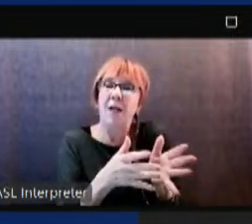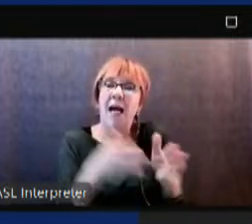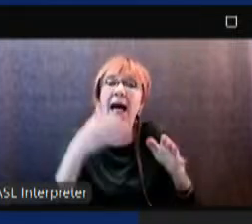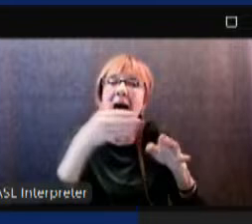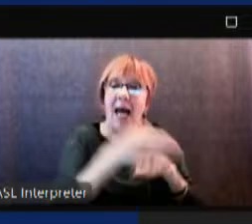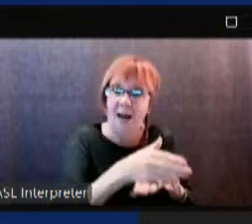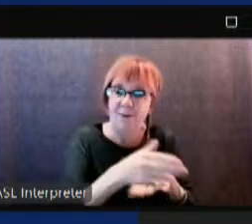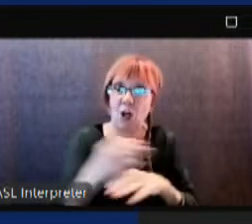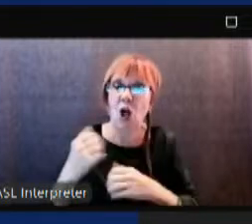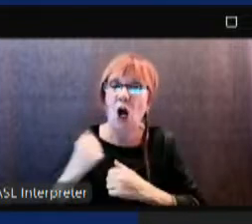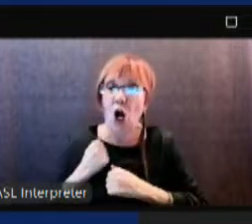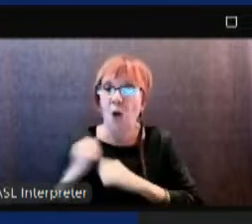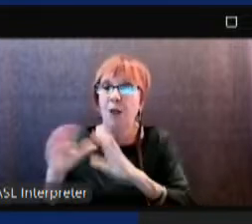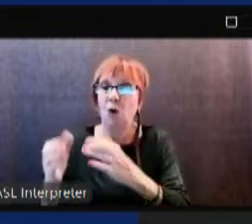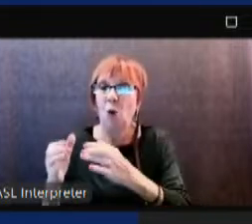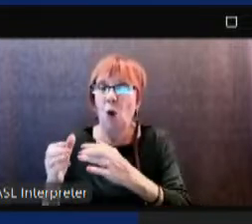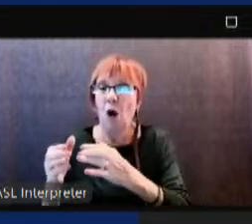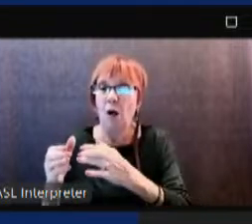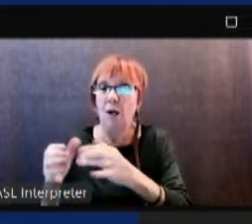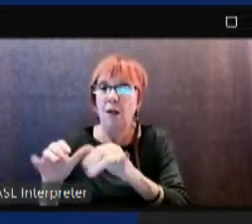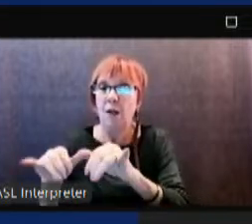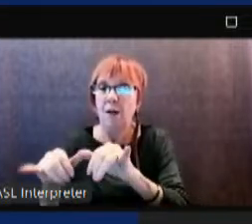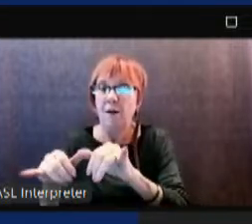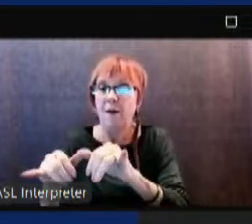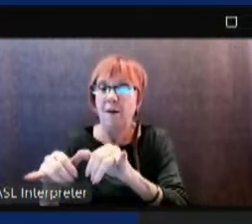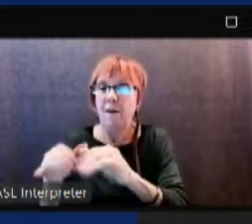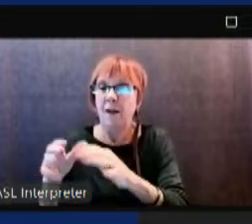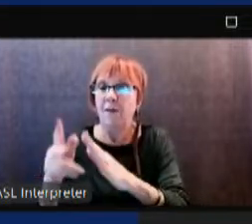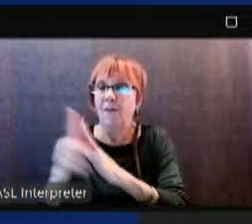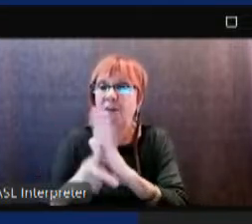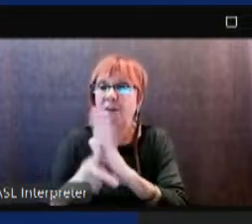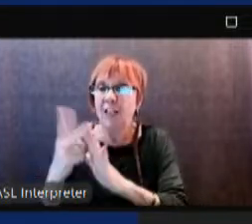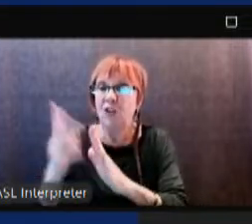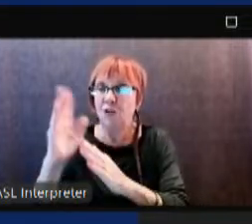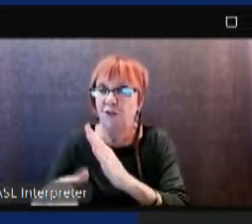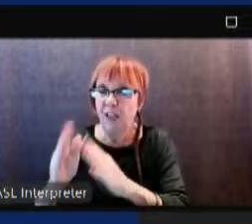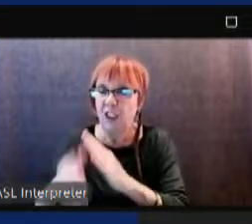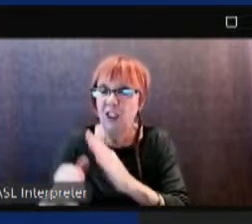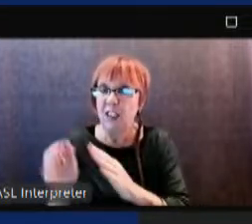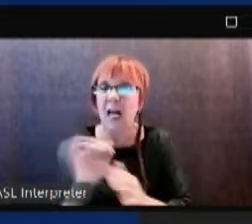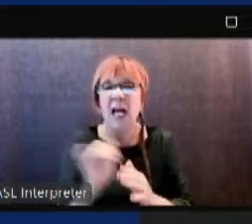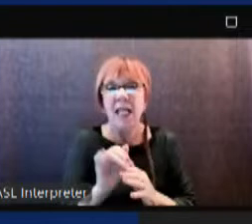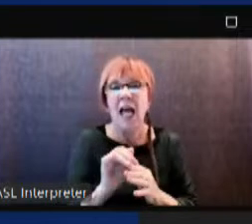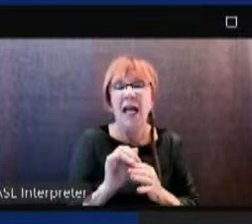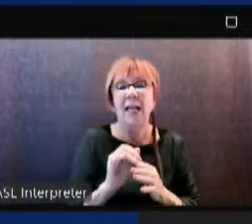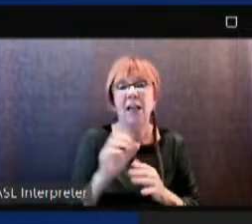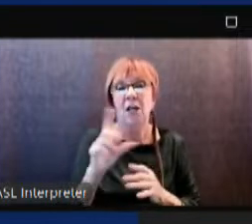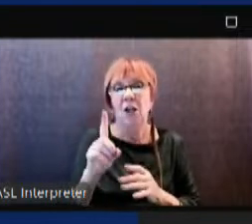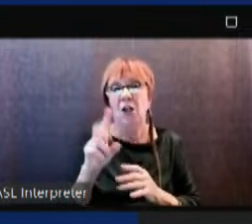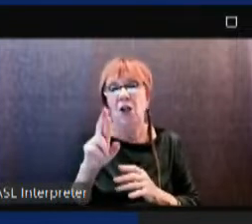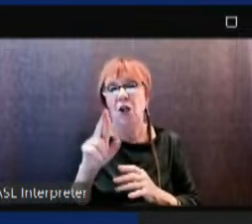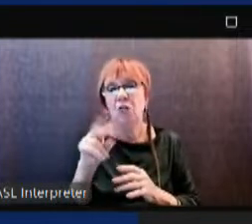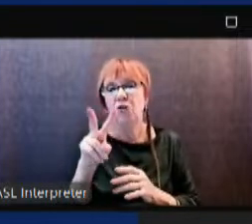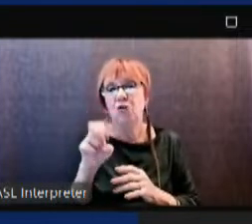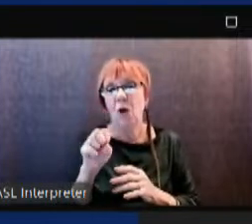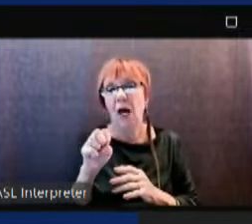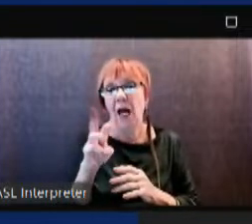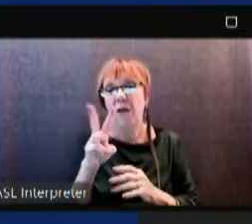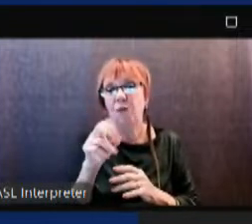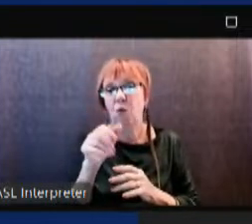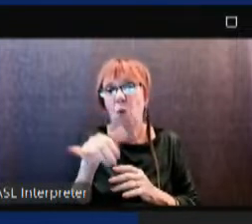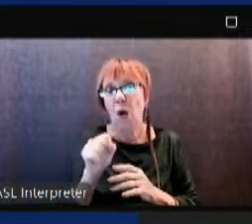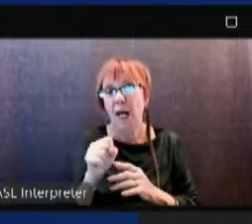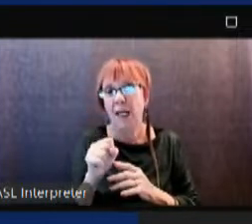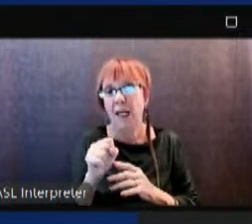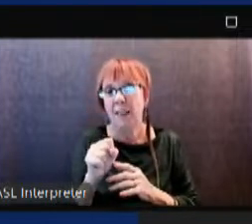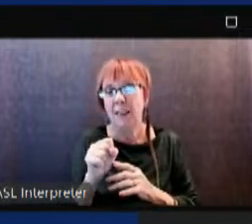after Army Corps completes Phase 2, such as damaged driveways or soil that may be contaminated, but is outside